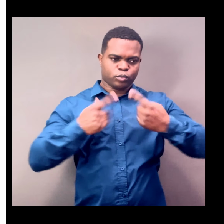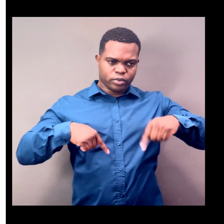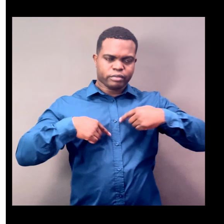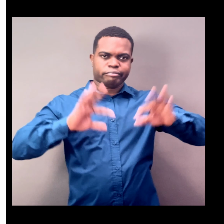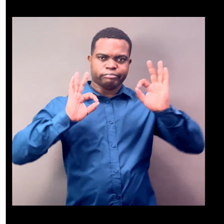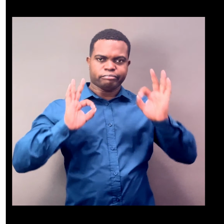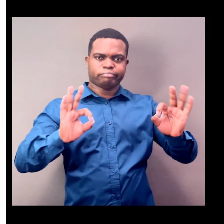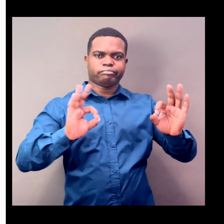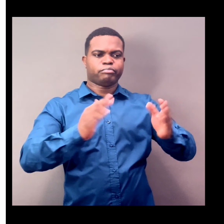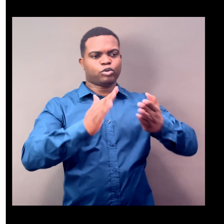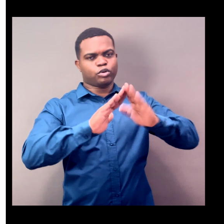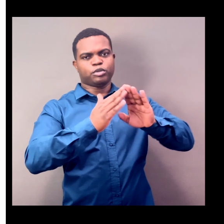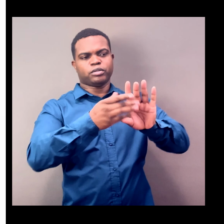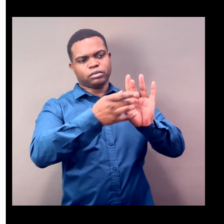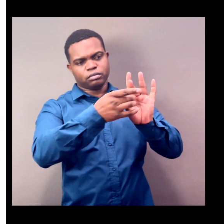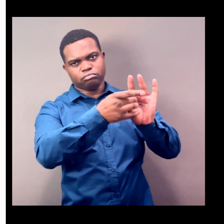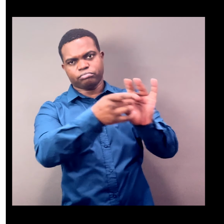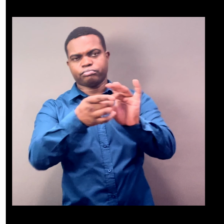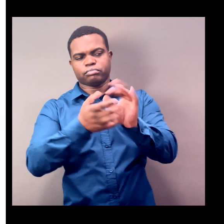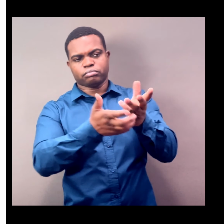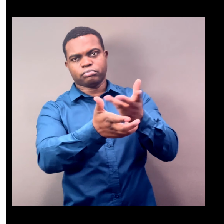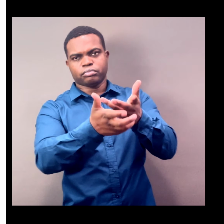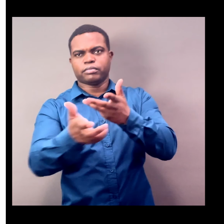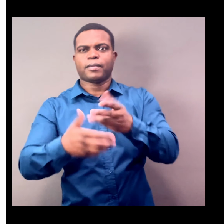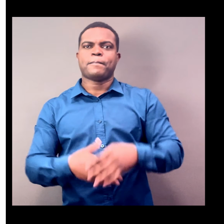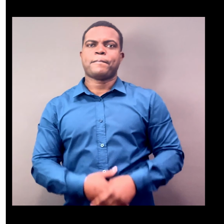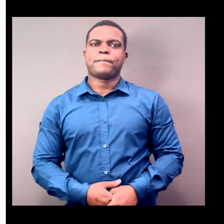successful community engagement.